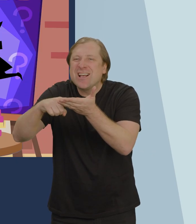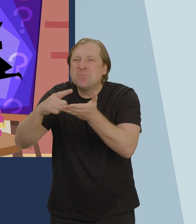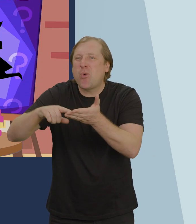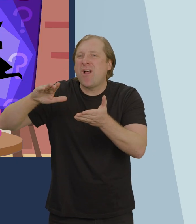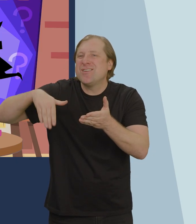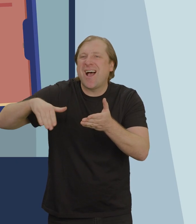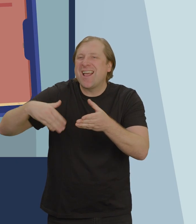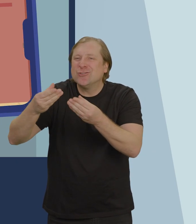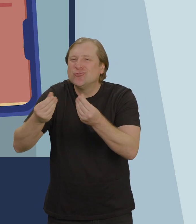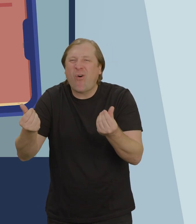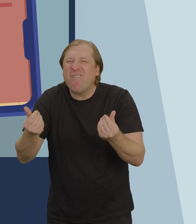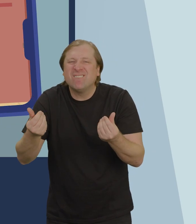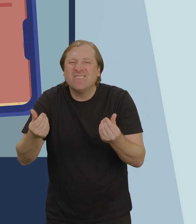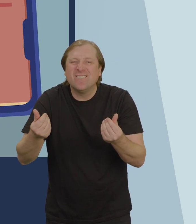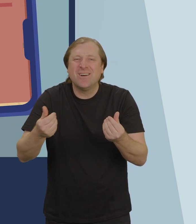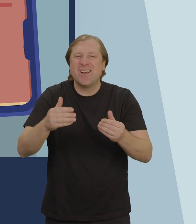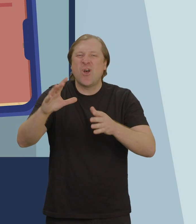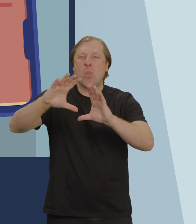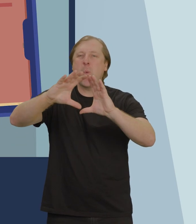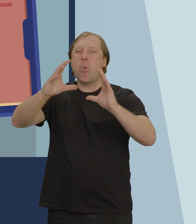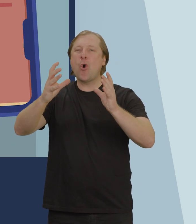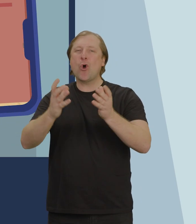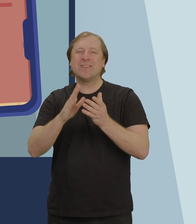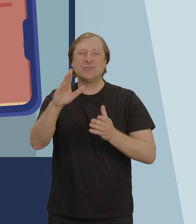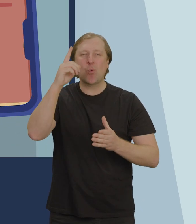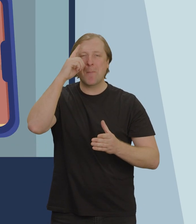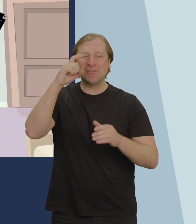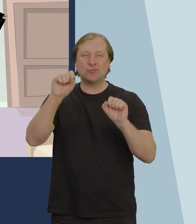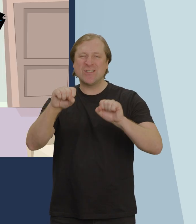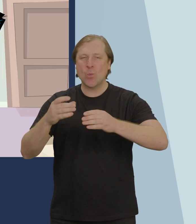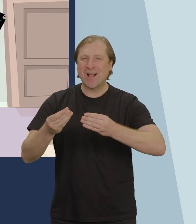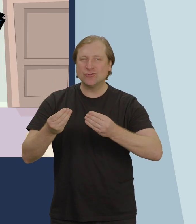cases. The world is your mystery to solve.